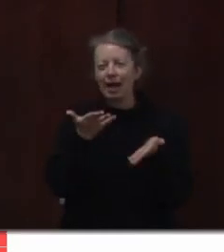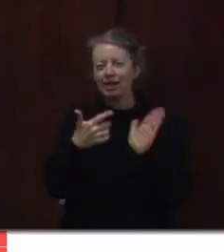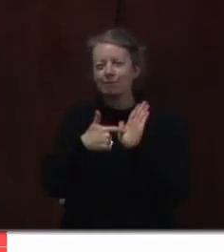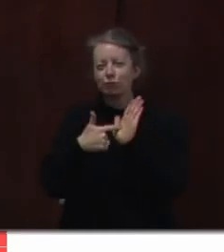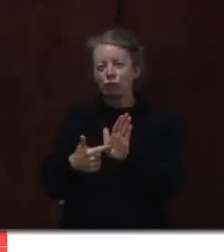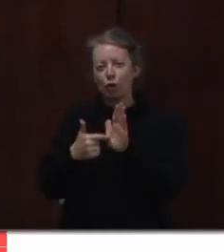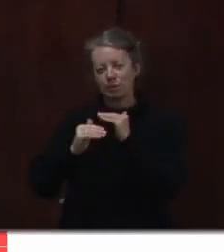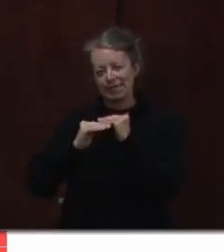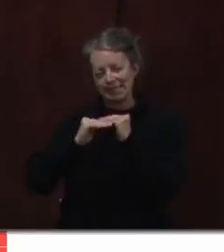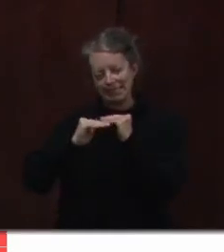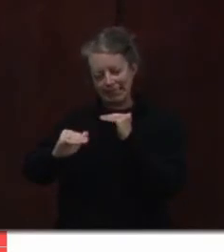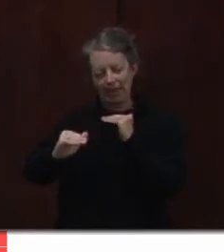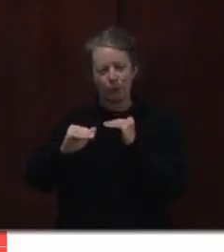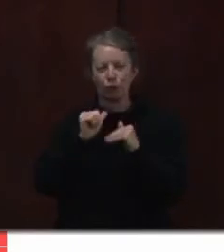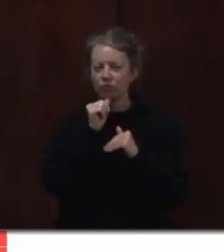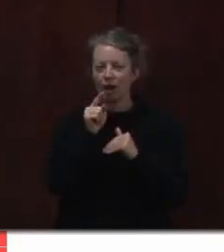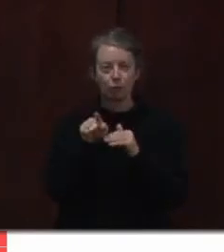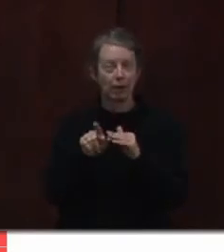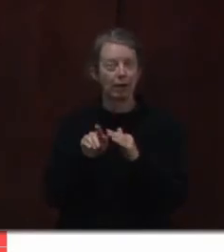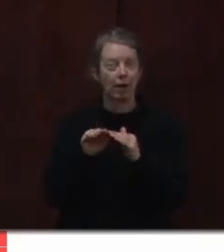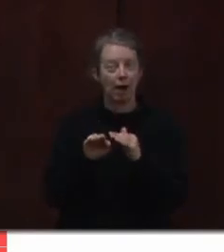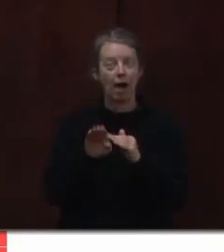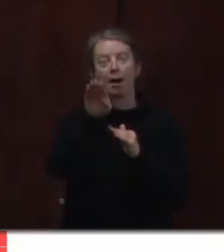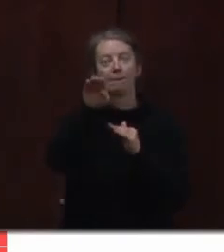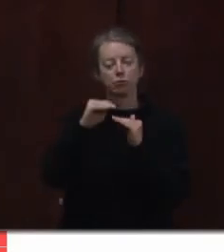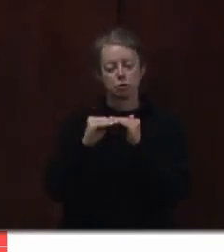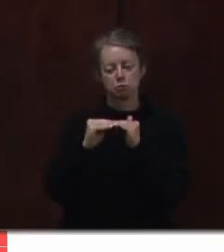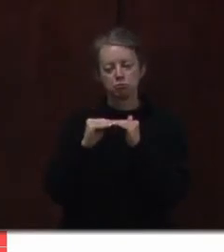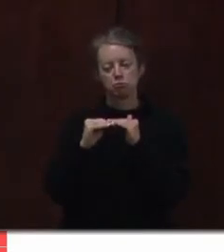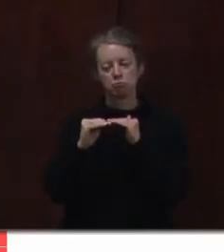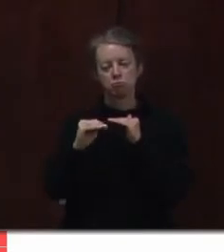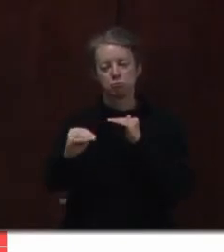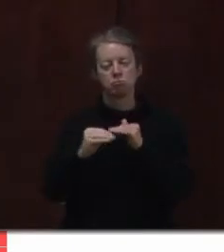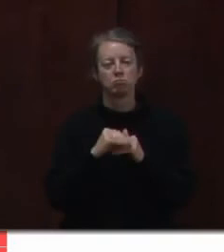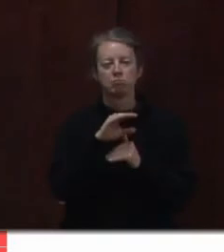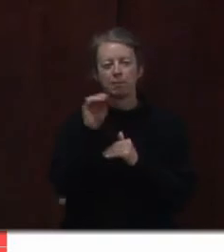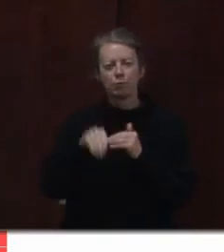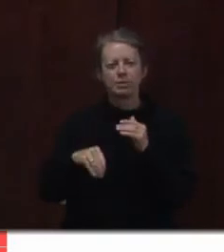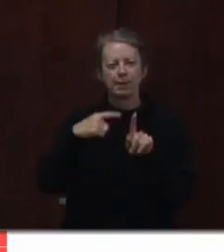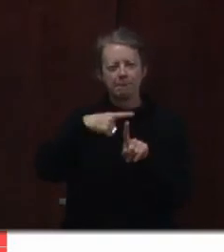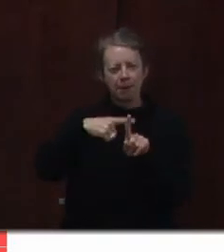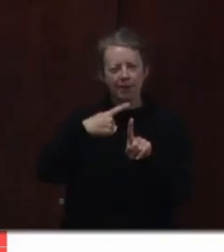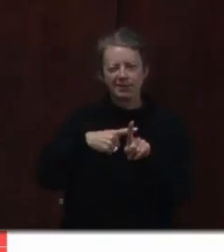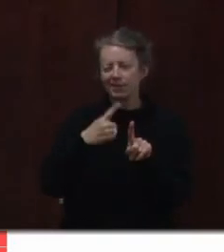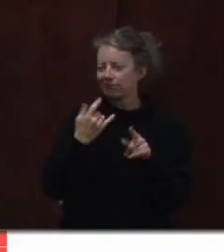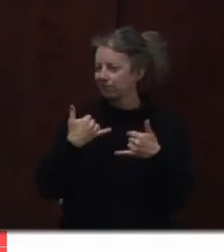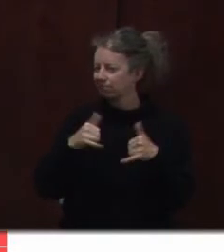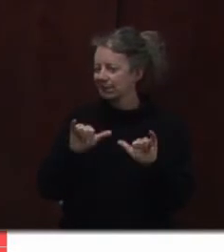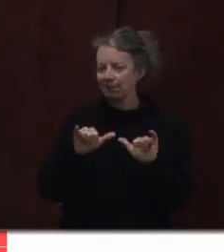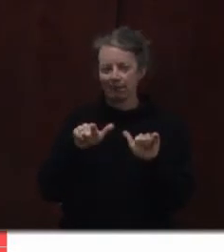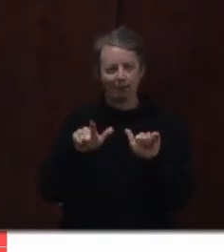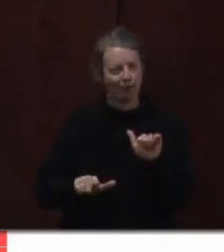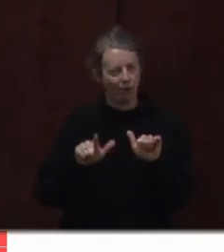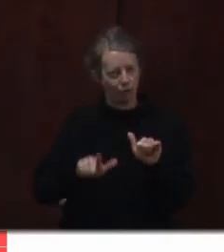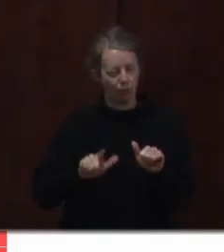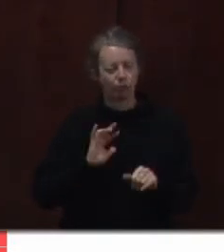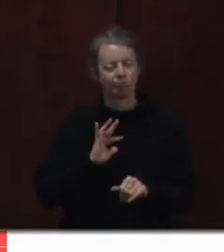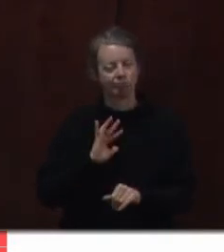increase very much. But the percent positivity remains quite low and